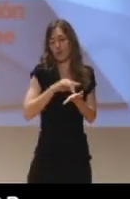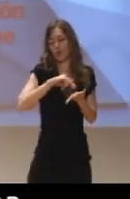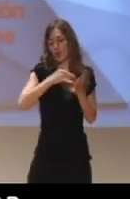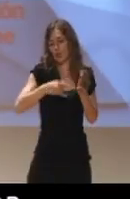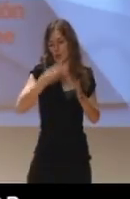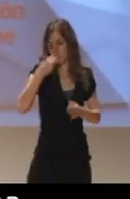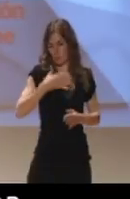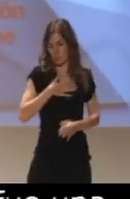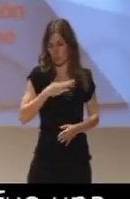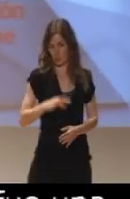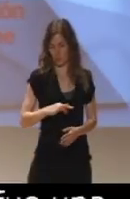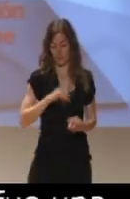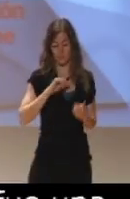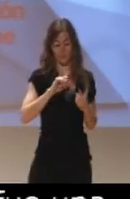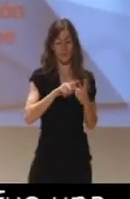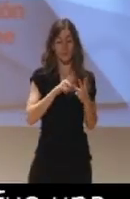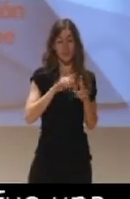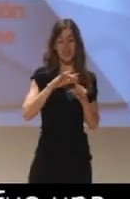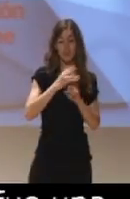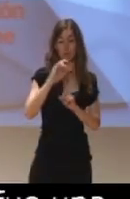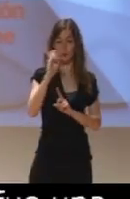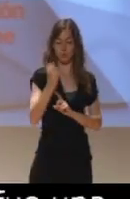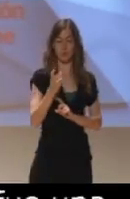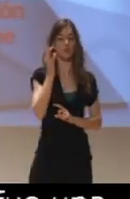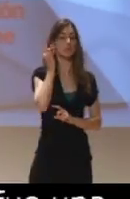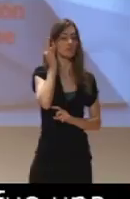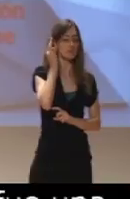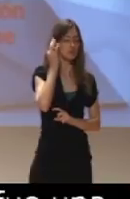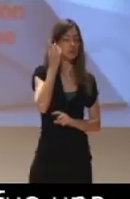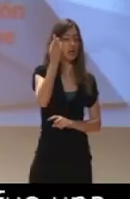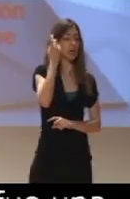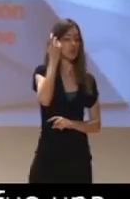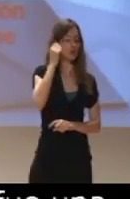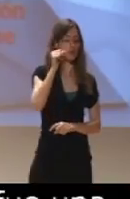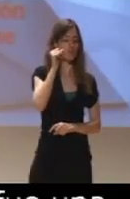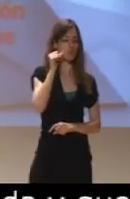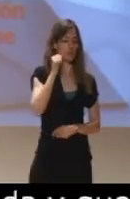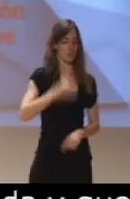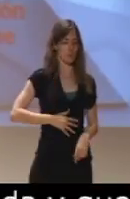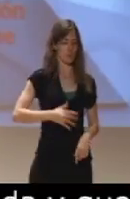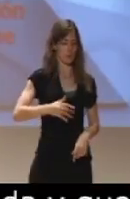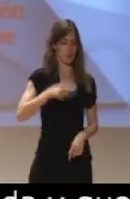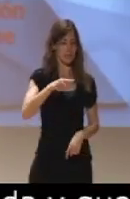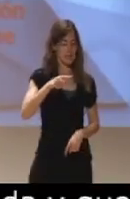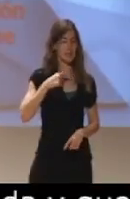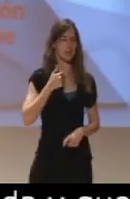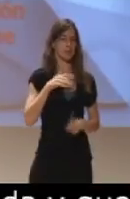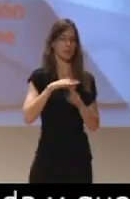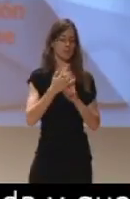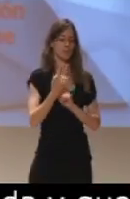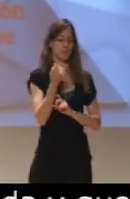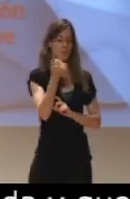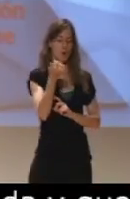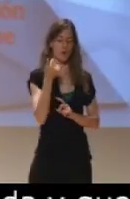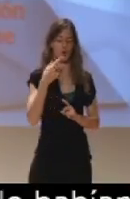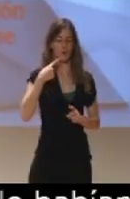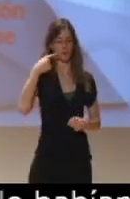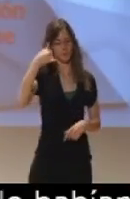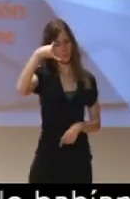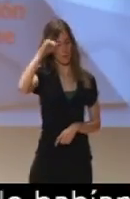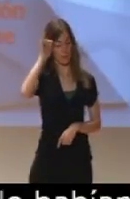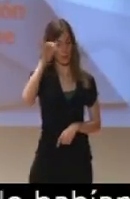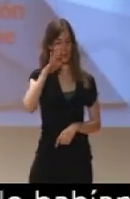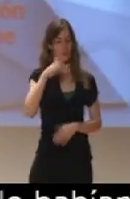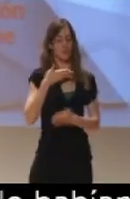case was that of a student who got pregnant. It was a risky pregnancy, and she had